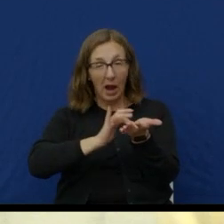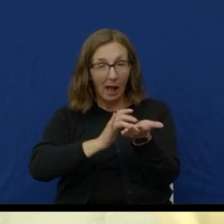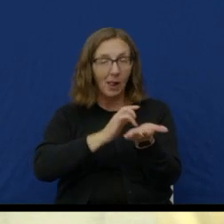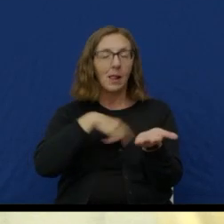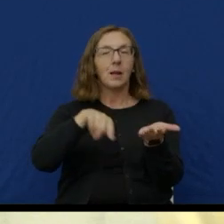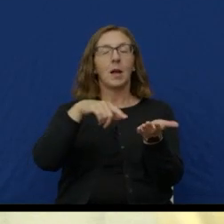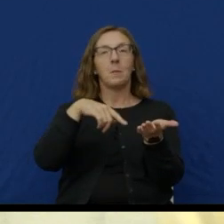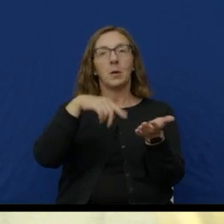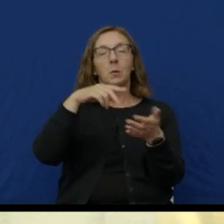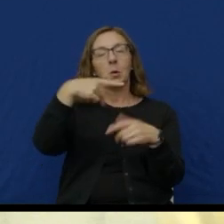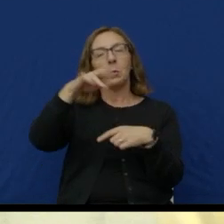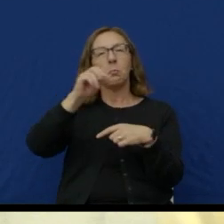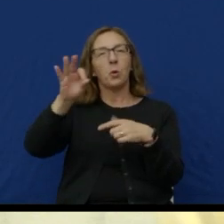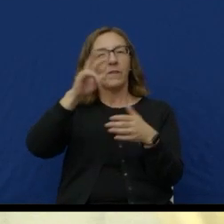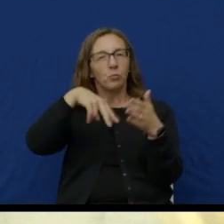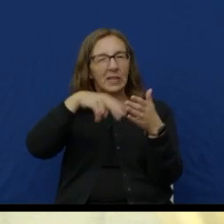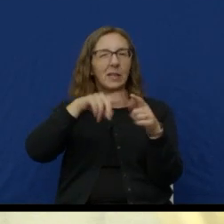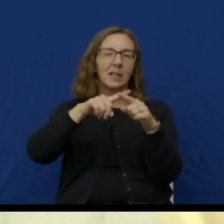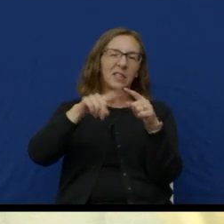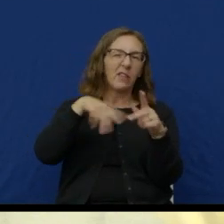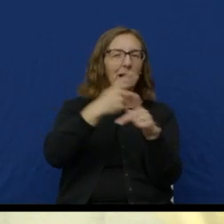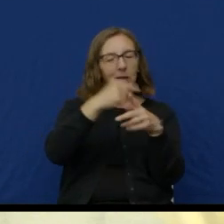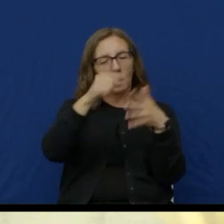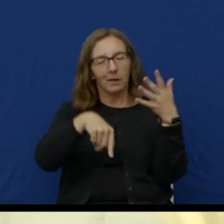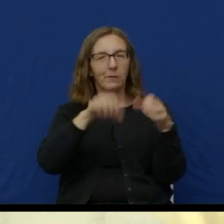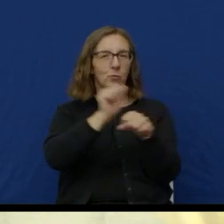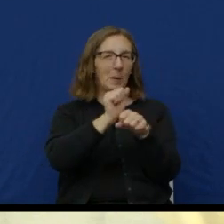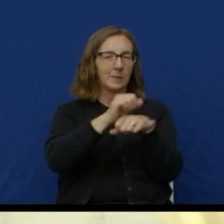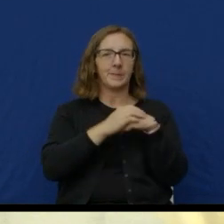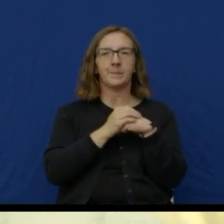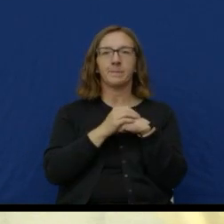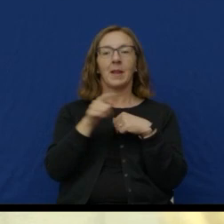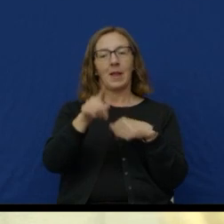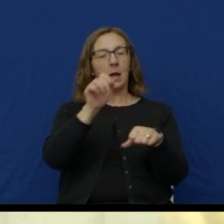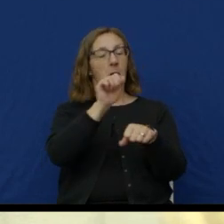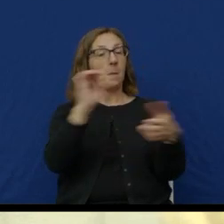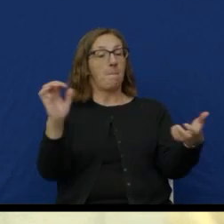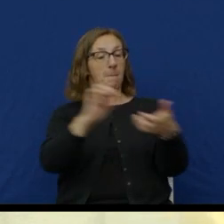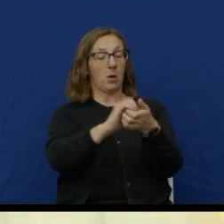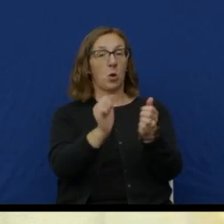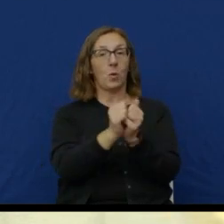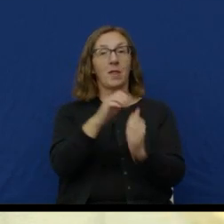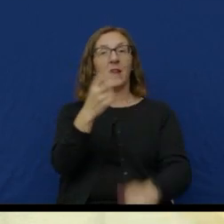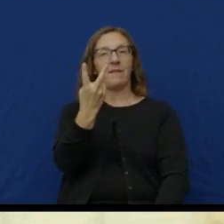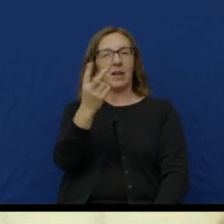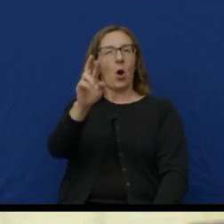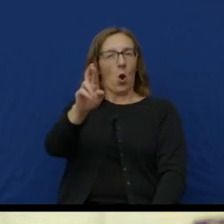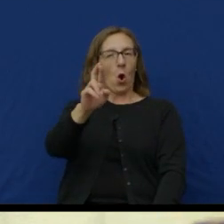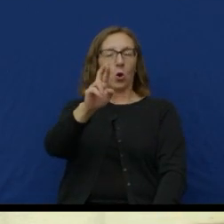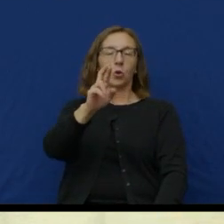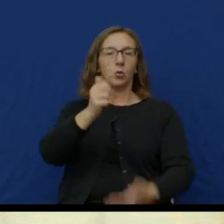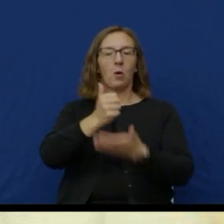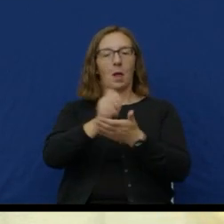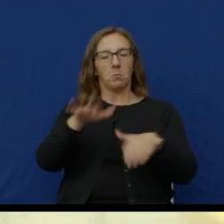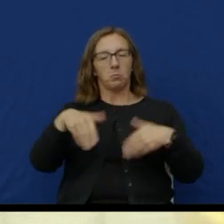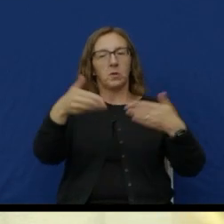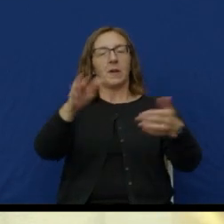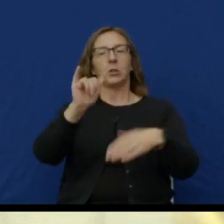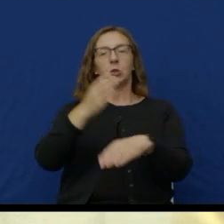services. KSB has a partnership with the Office of Vocational Rehabilitation, who provides job coaches and students that need